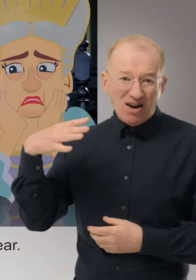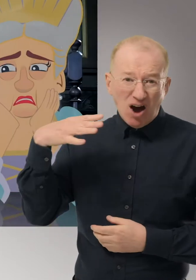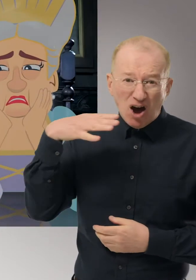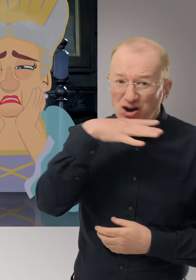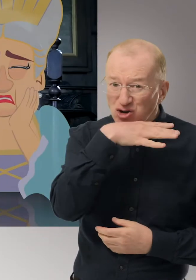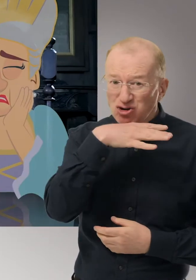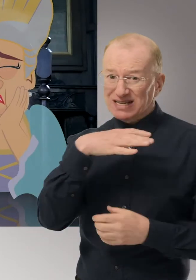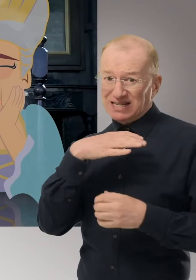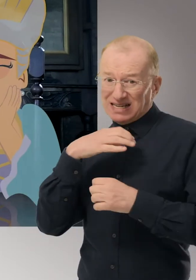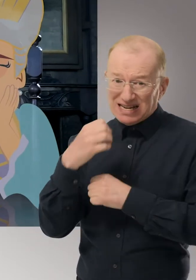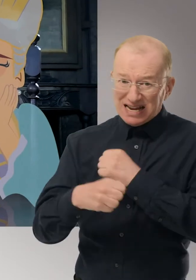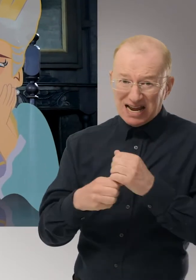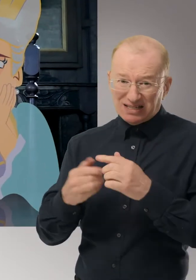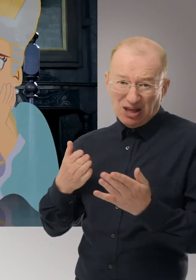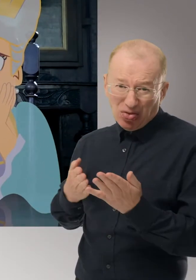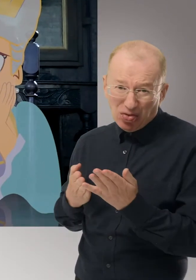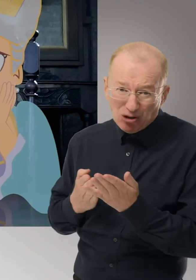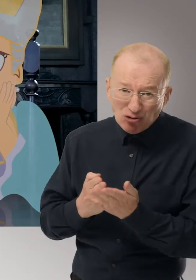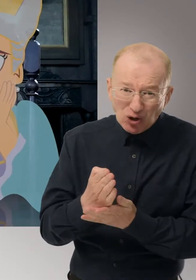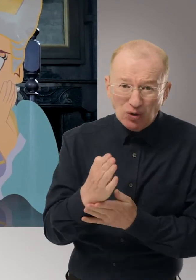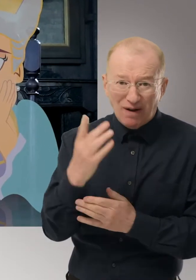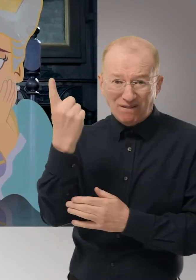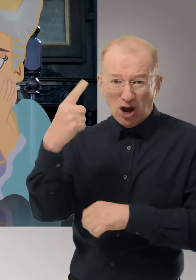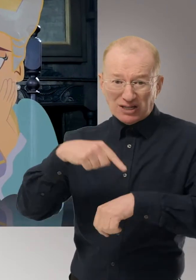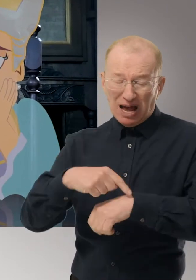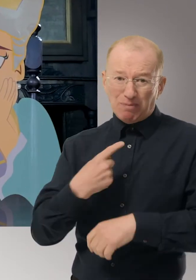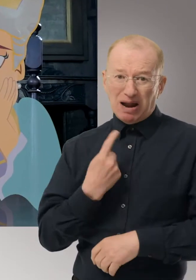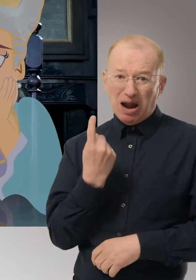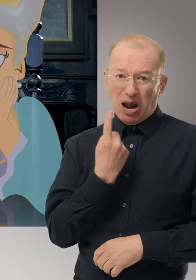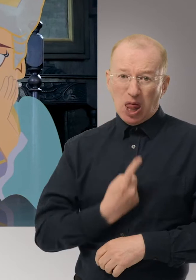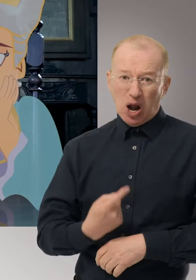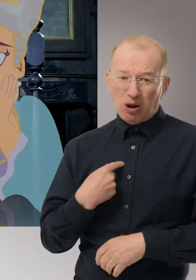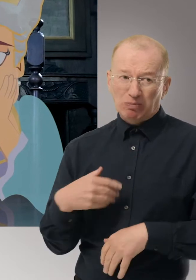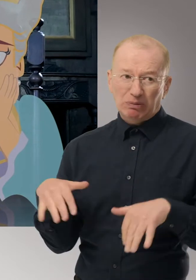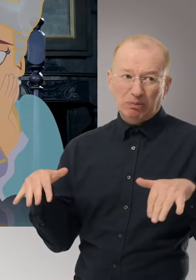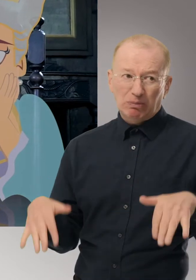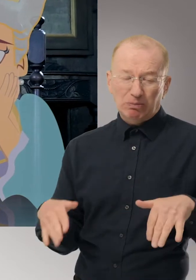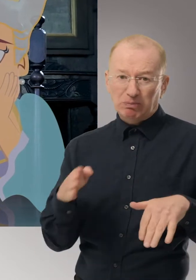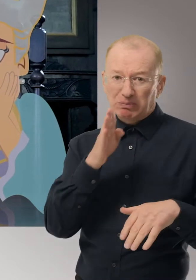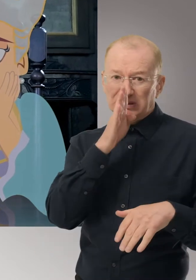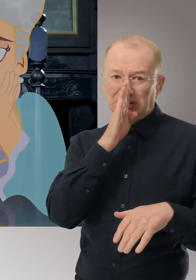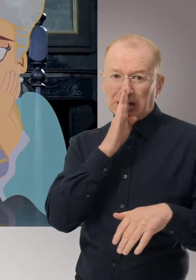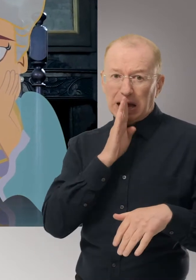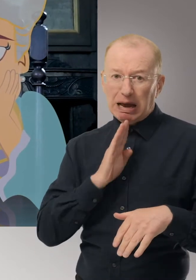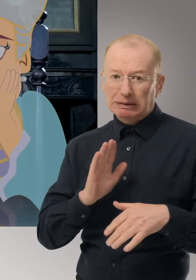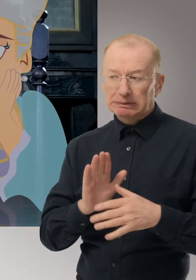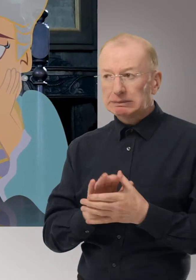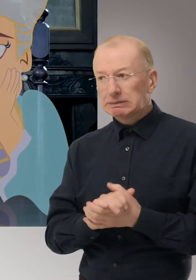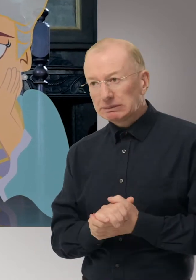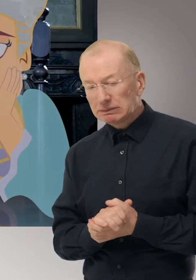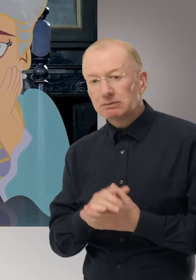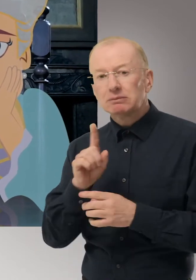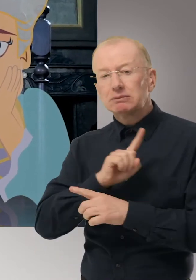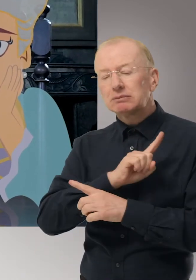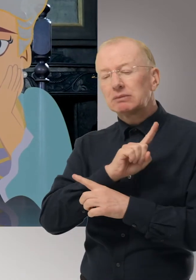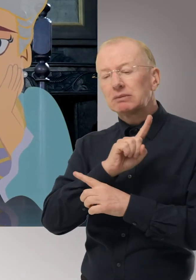a year. I was saddened to be alone for the first time in more than 500 years. 'Twas not its finest